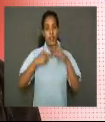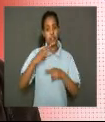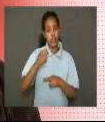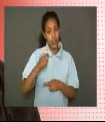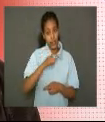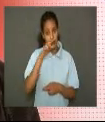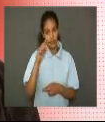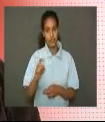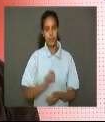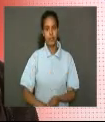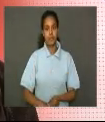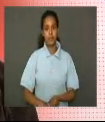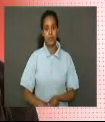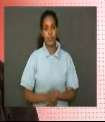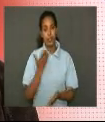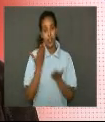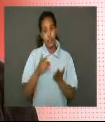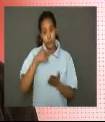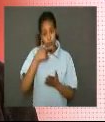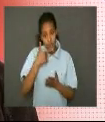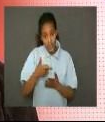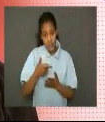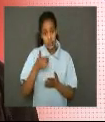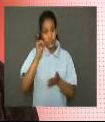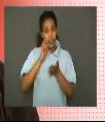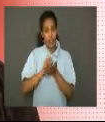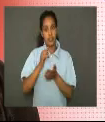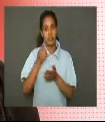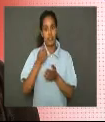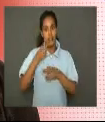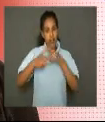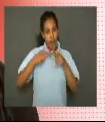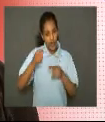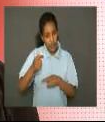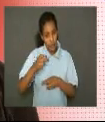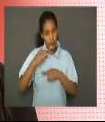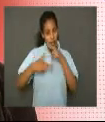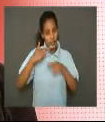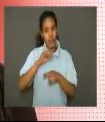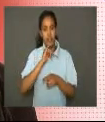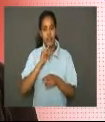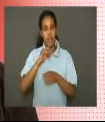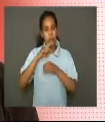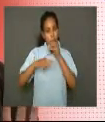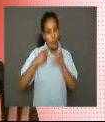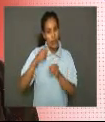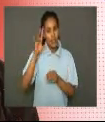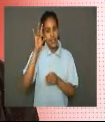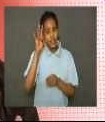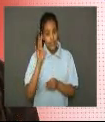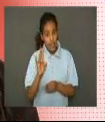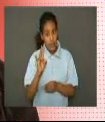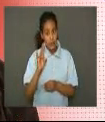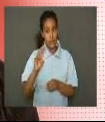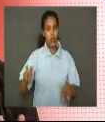rate? If you said that the rate of reaction is about